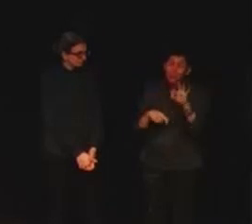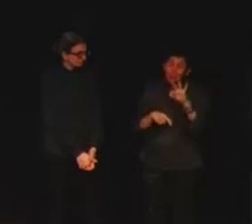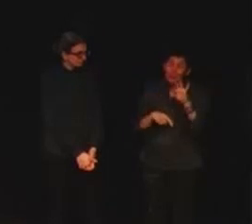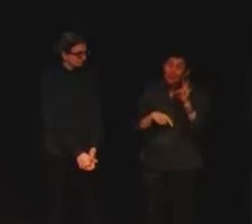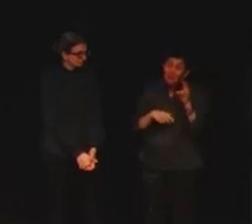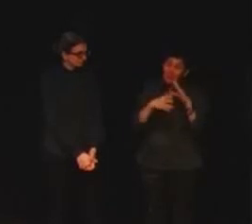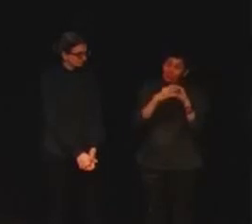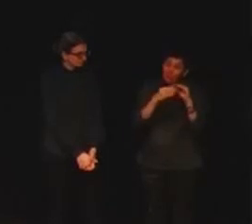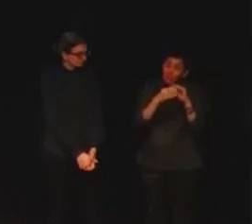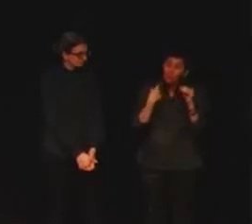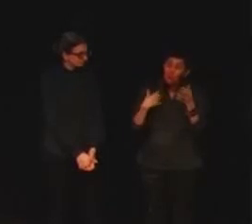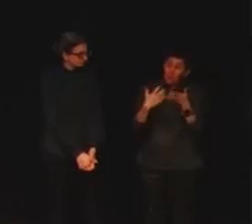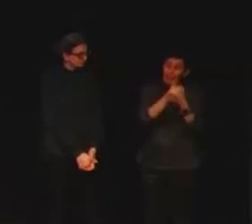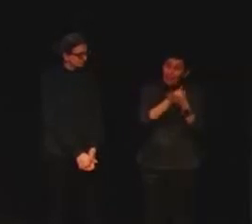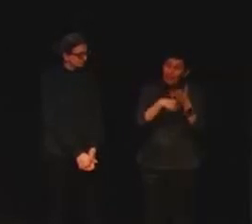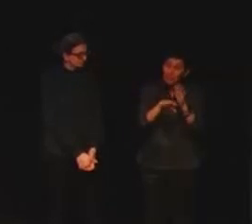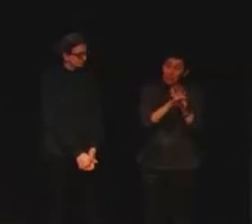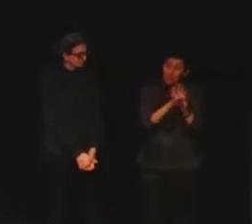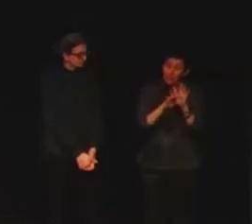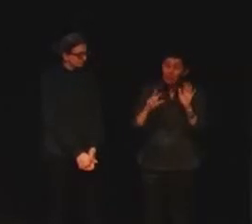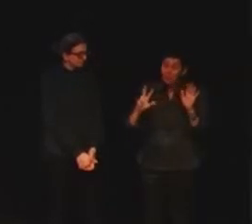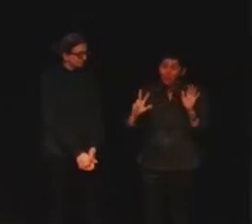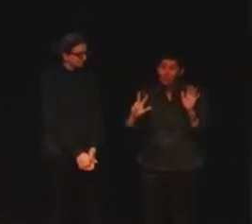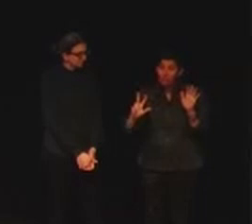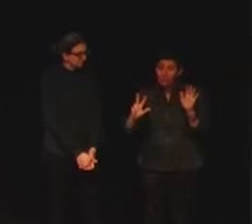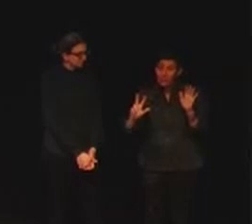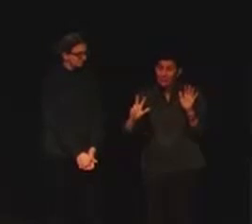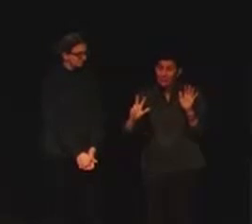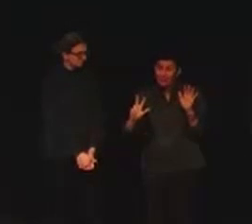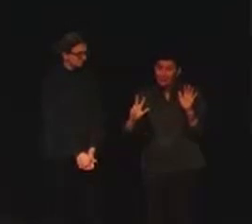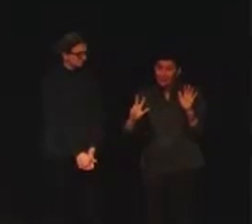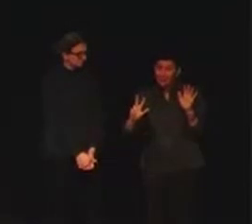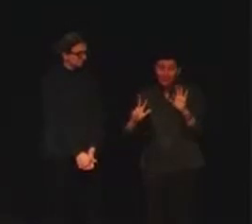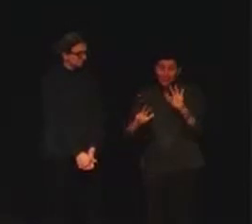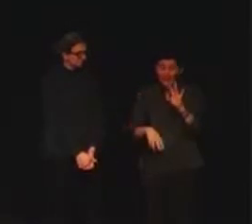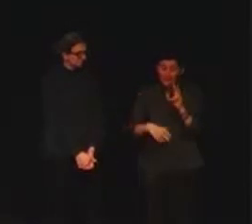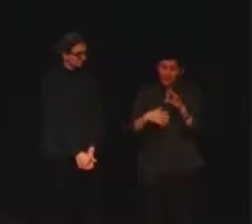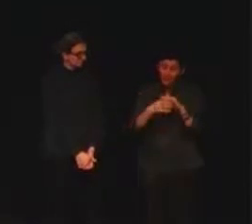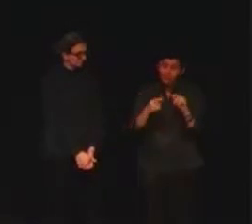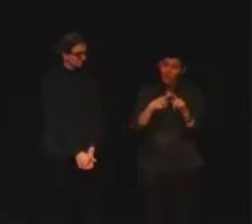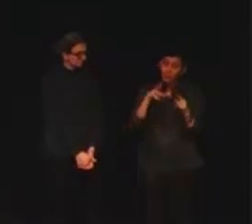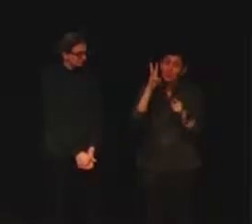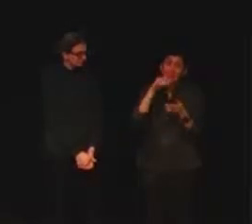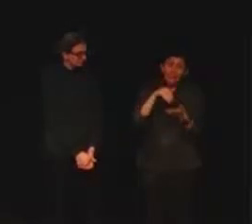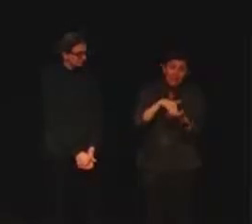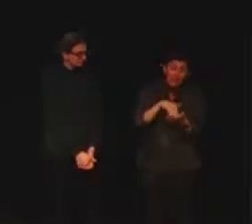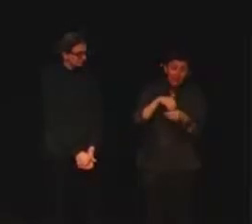for this documentary, right? And those 97 were just some of the 6,000, those were some of the 800,000.